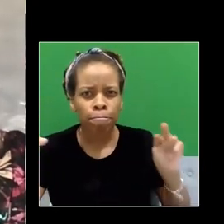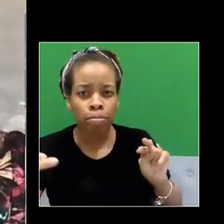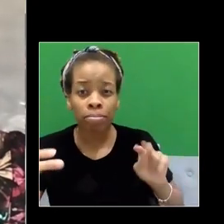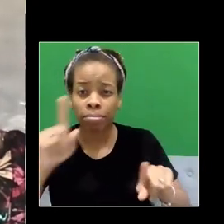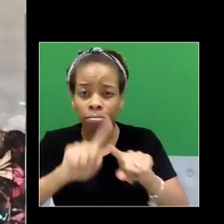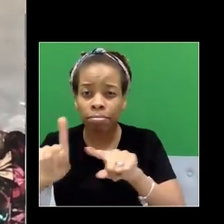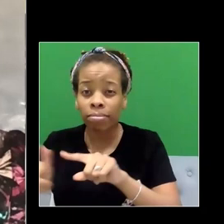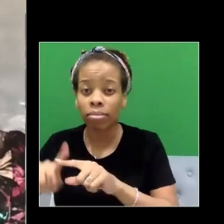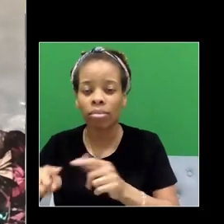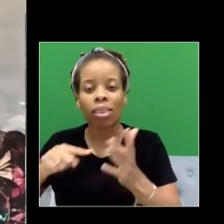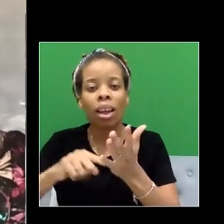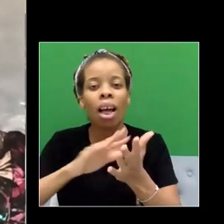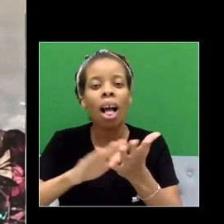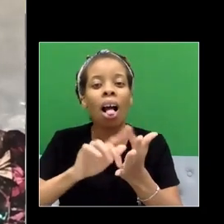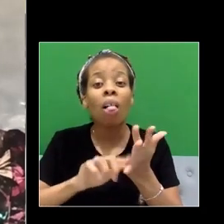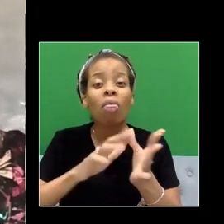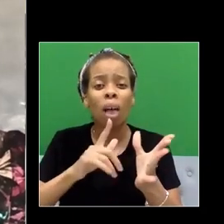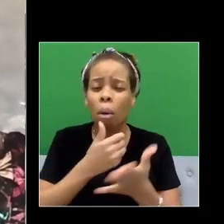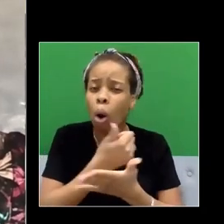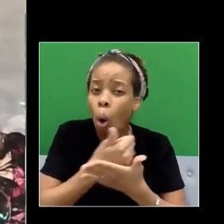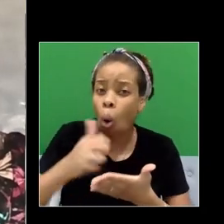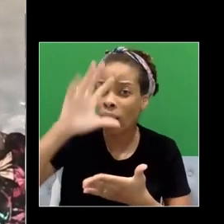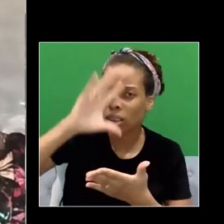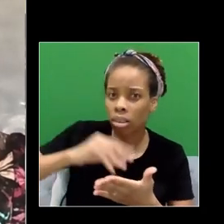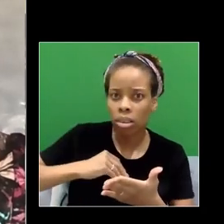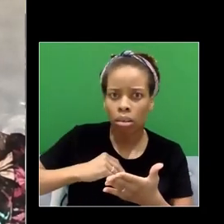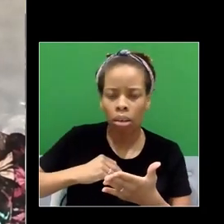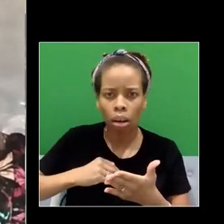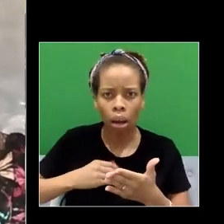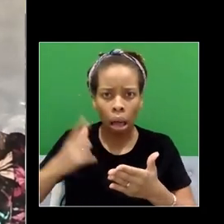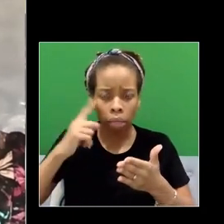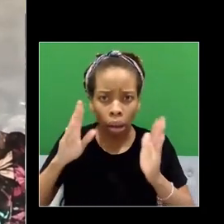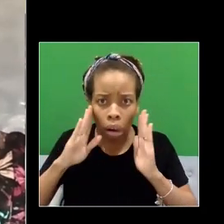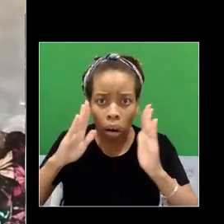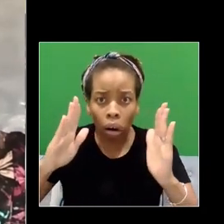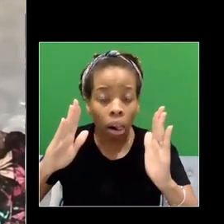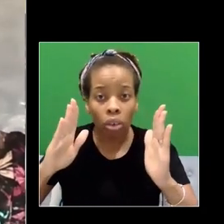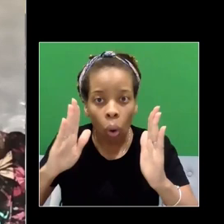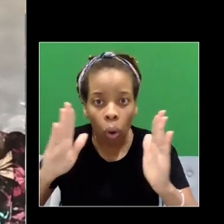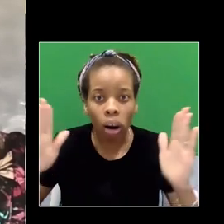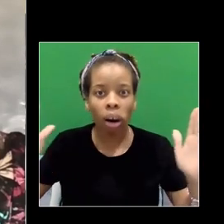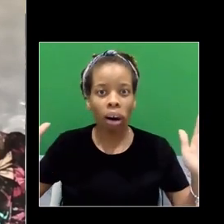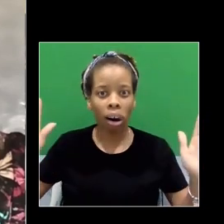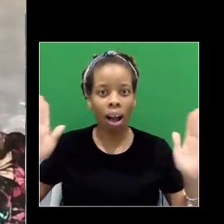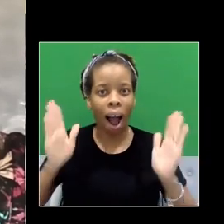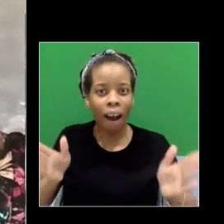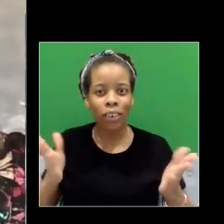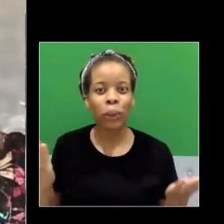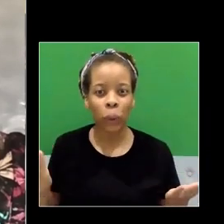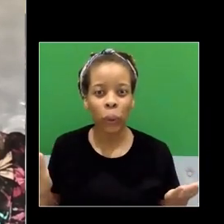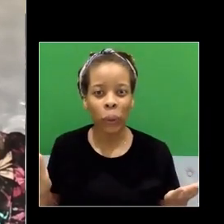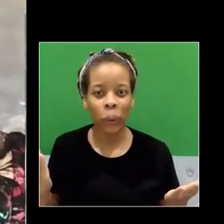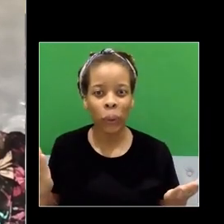always taught me about, is thinking about the bigger picture and thinking more broadly. It's not about that one thing. And so in the same